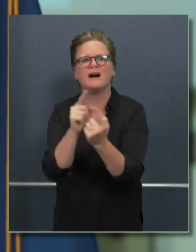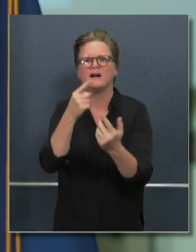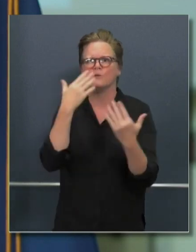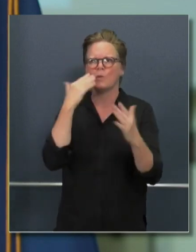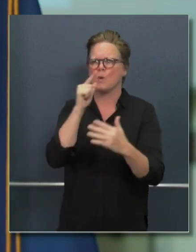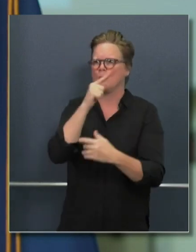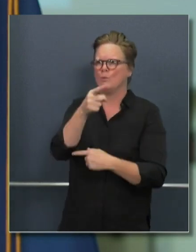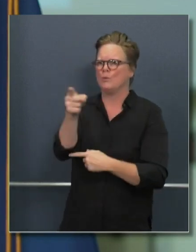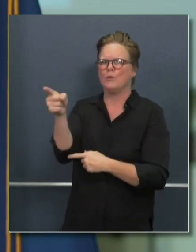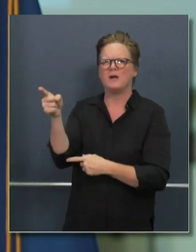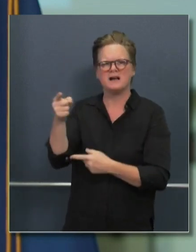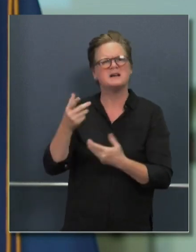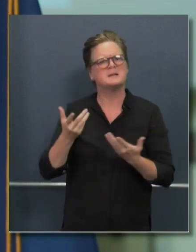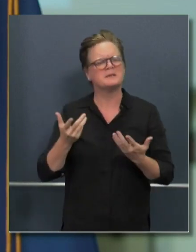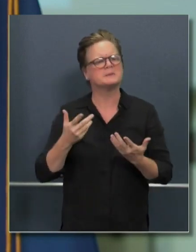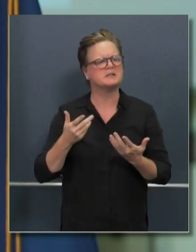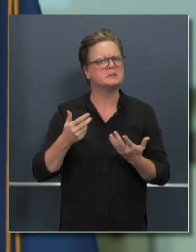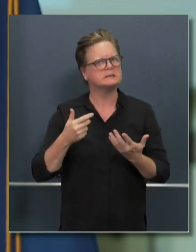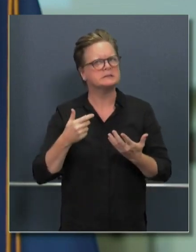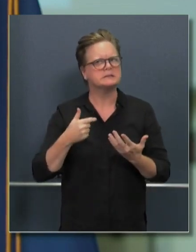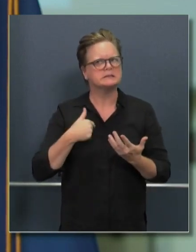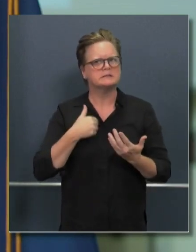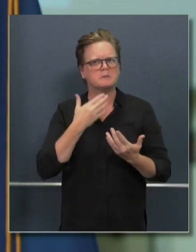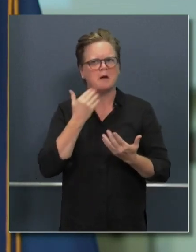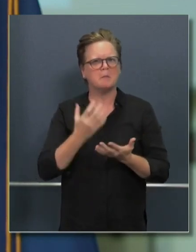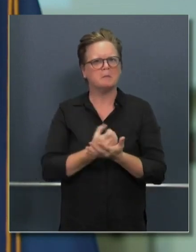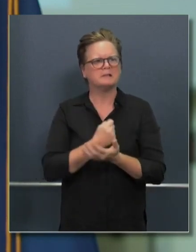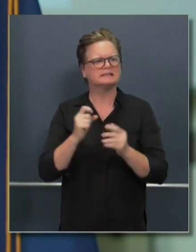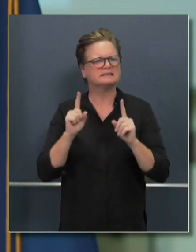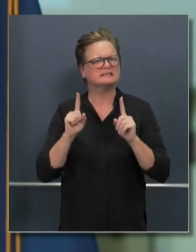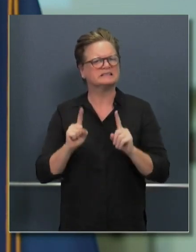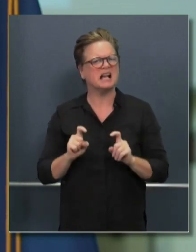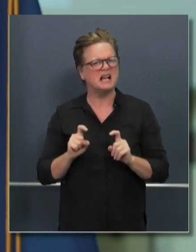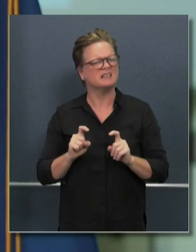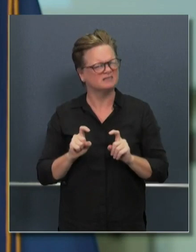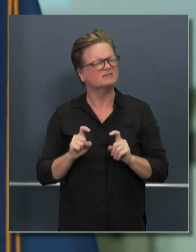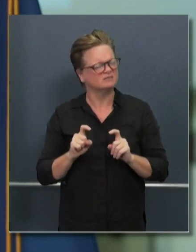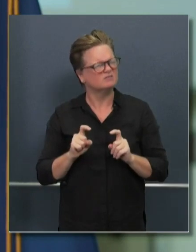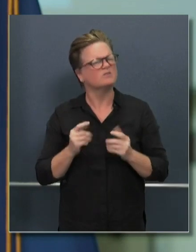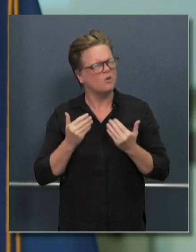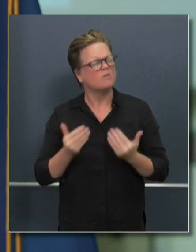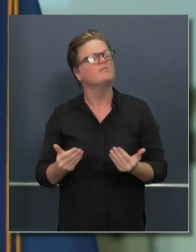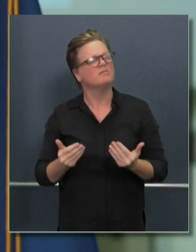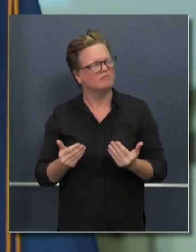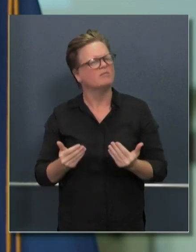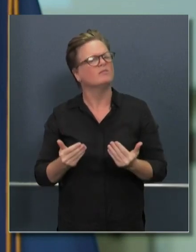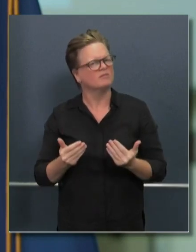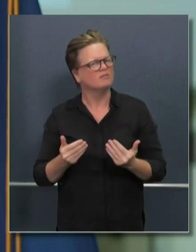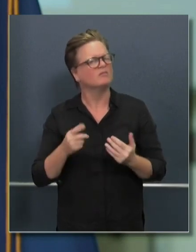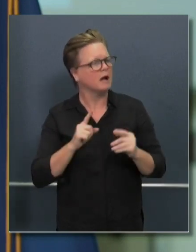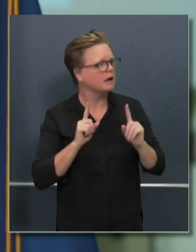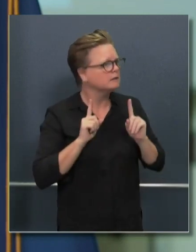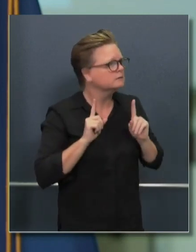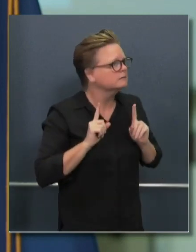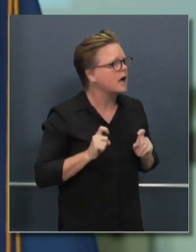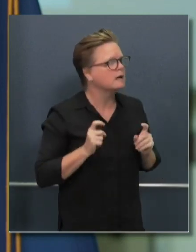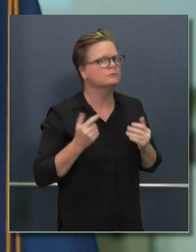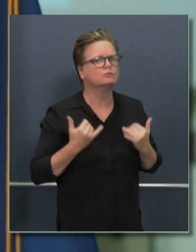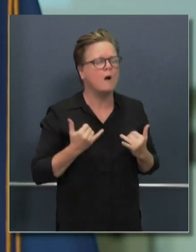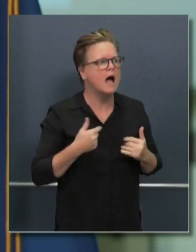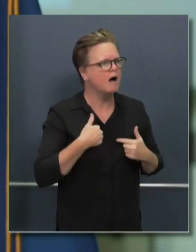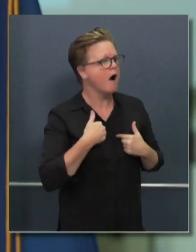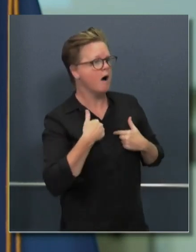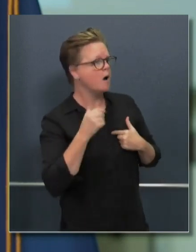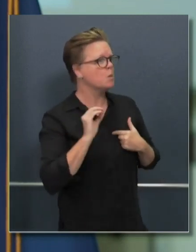to the extent you're in that category, to access some of these sites and to learn more